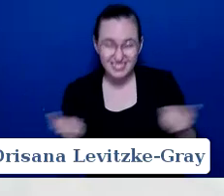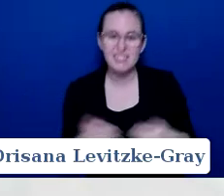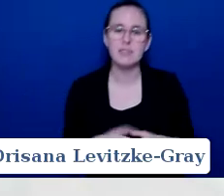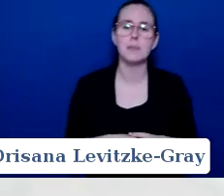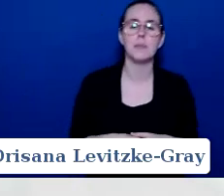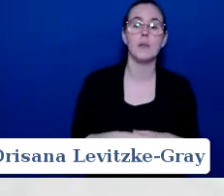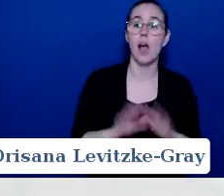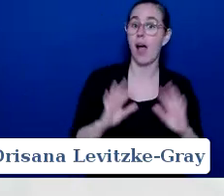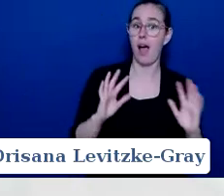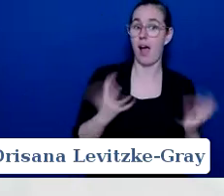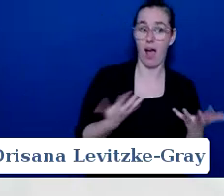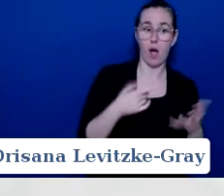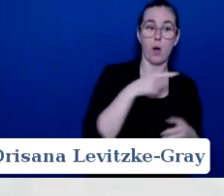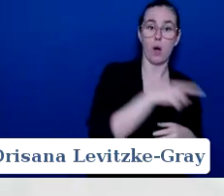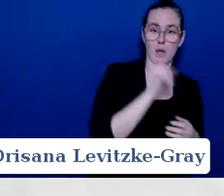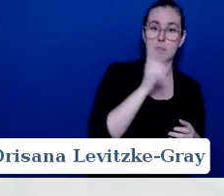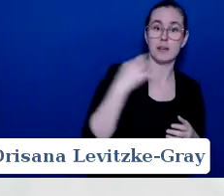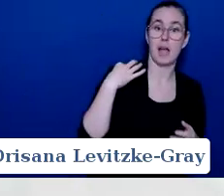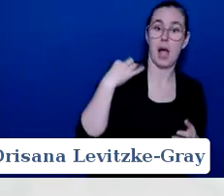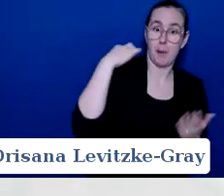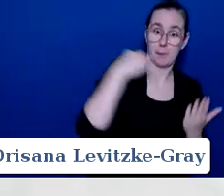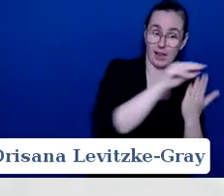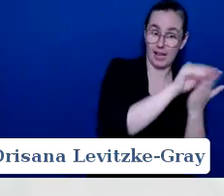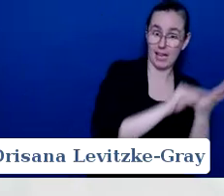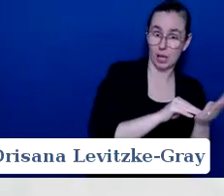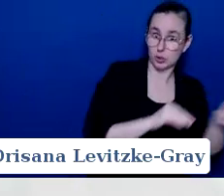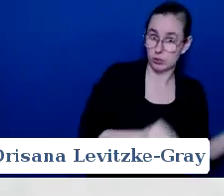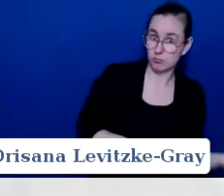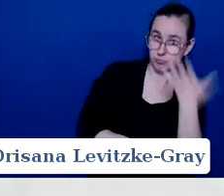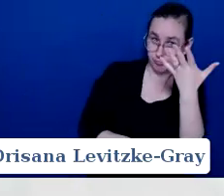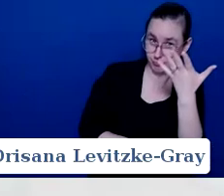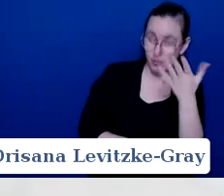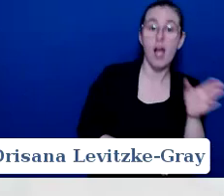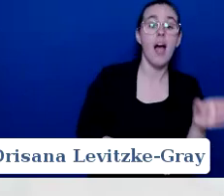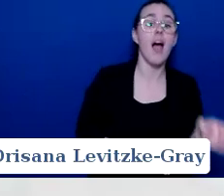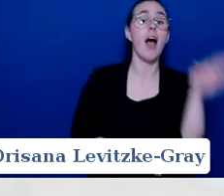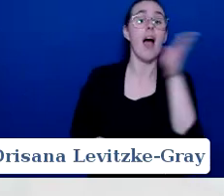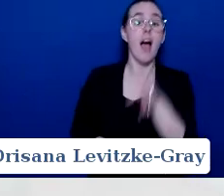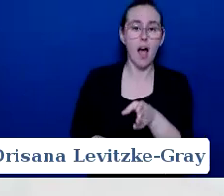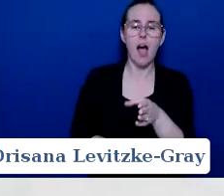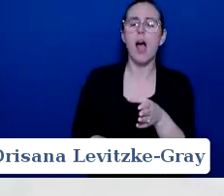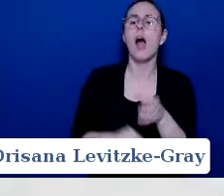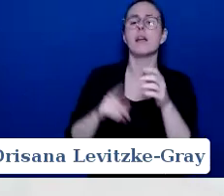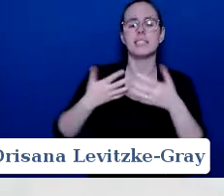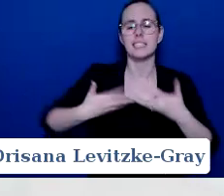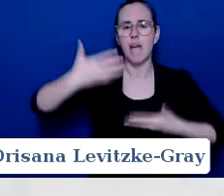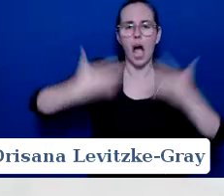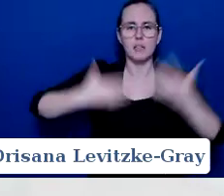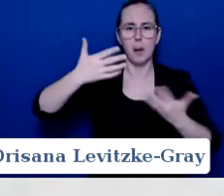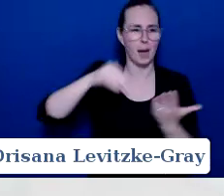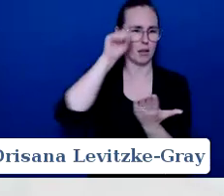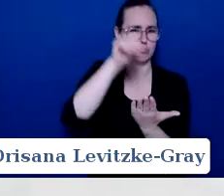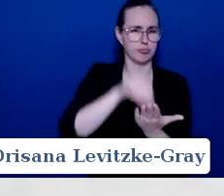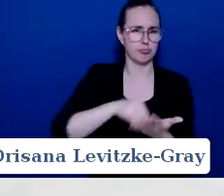linked to the other databases as e-health, population registry, state revenue committee, and so on. Then